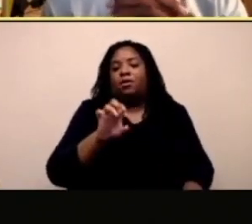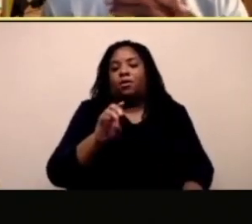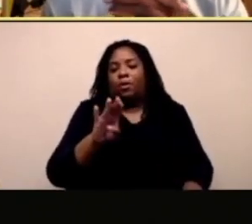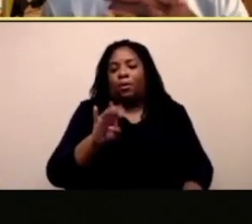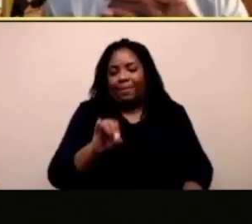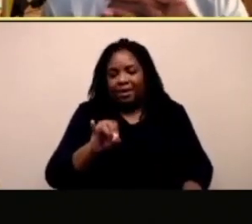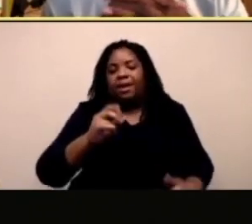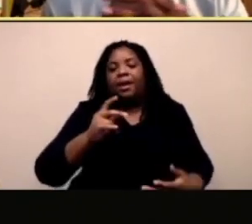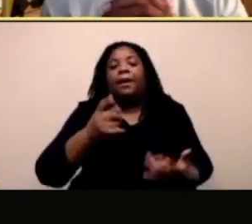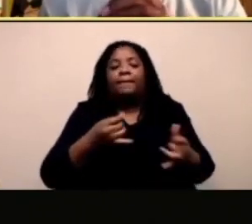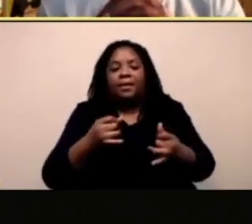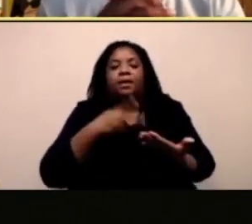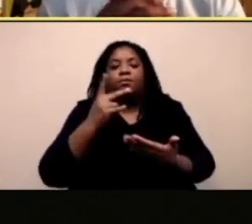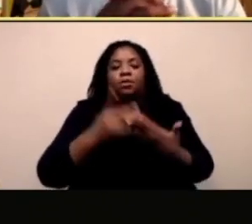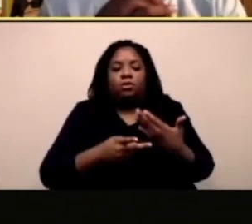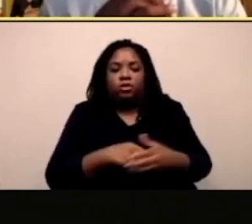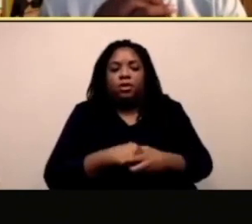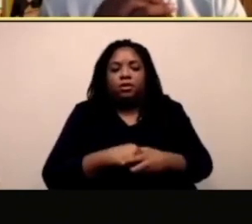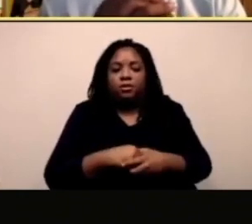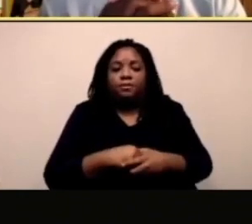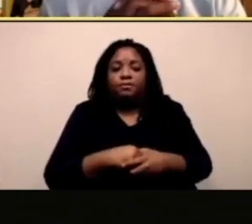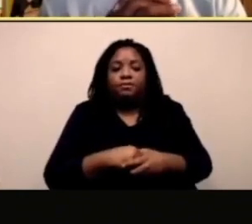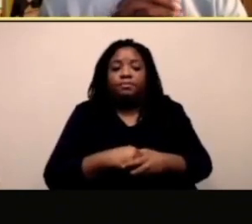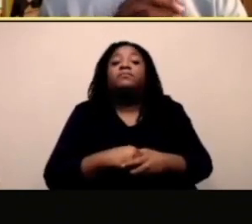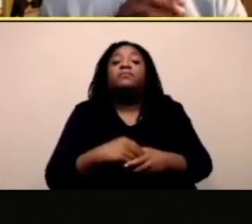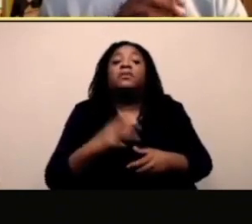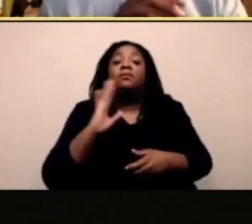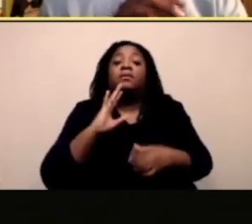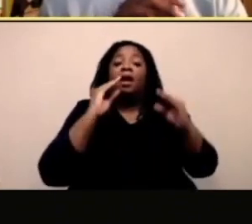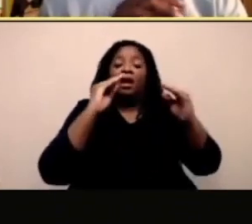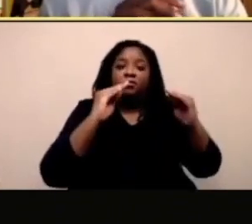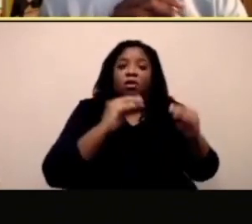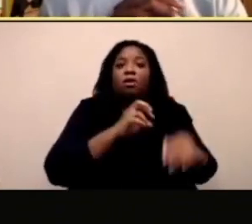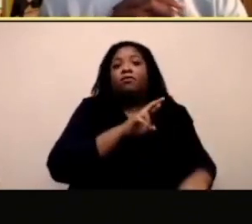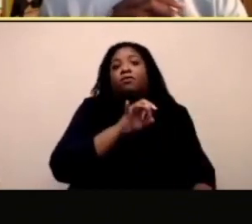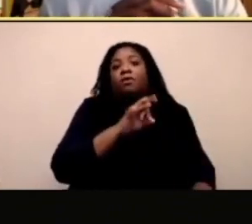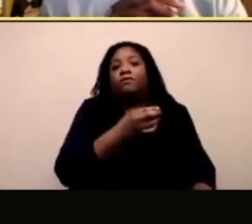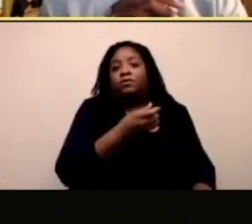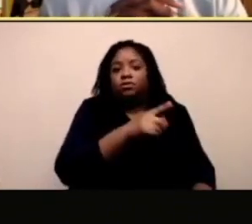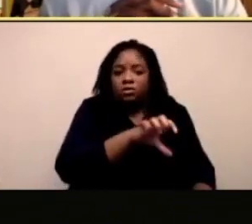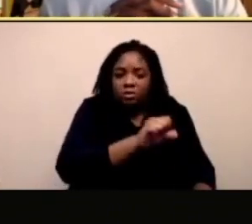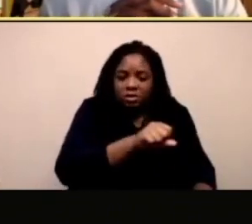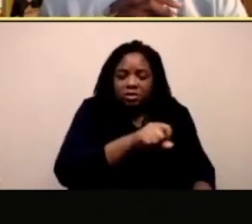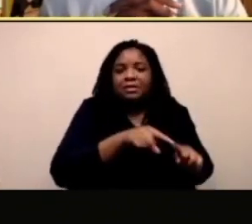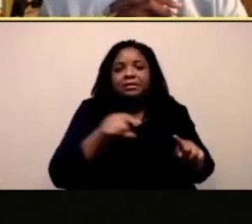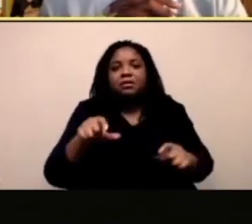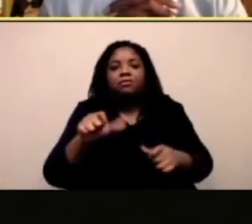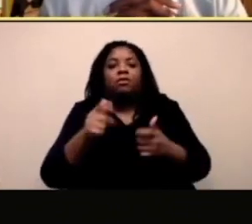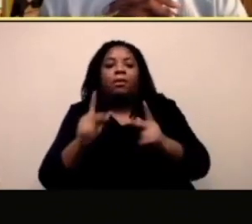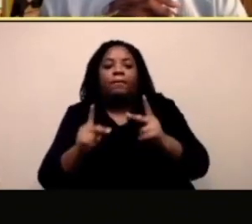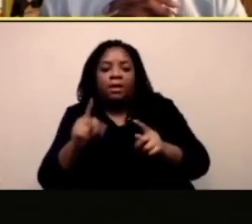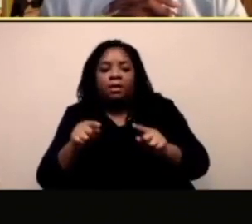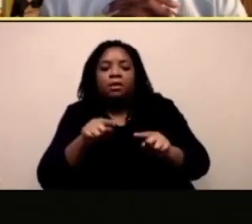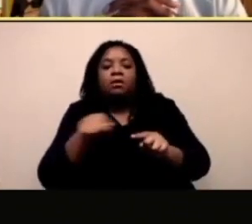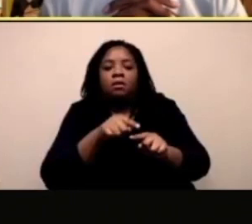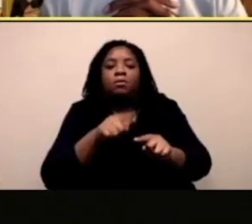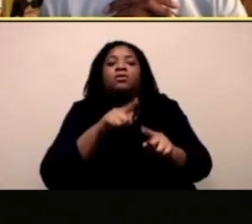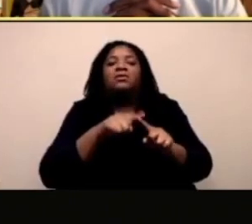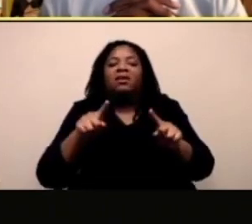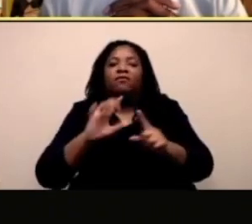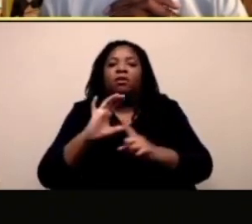past, I've taught Scratch to refugees and locals. I did the intercultural competence and game